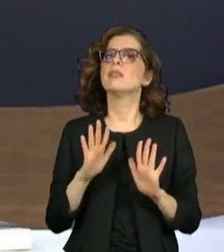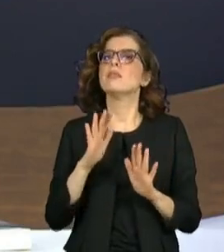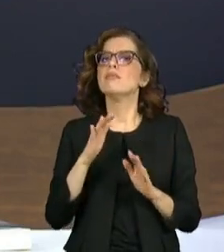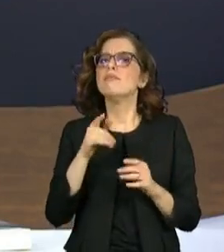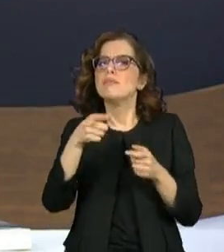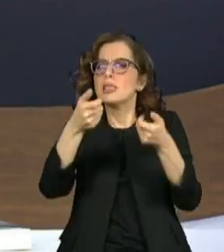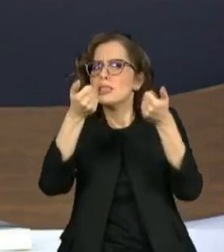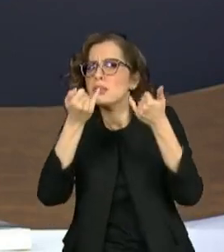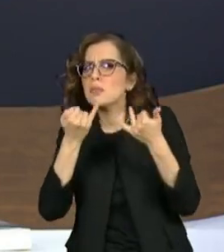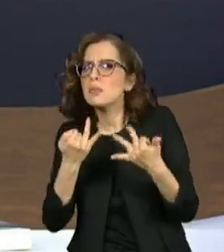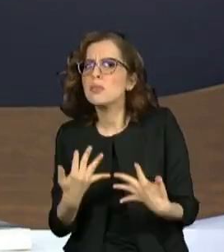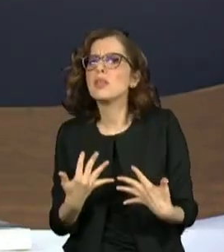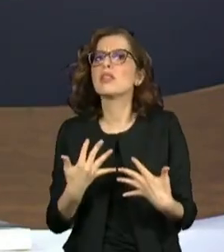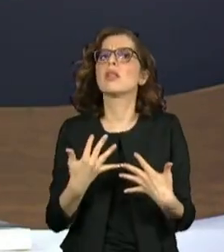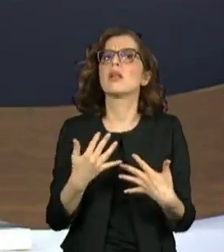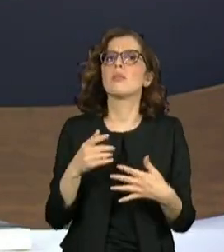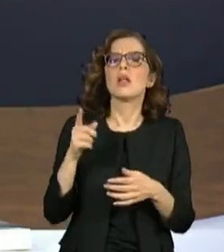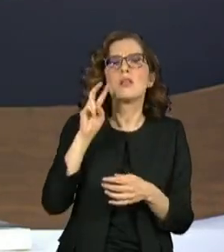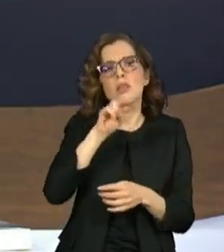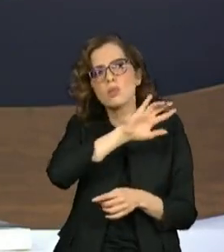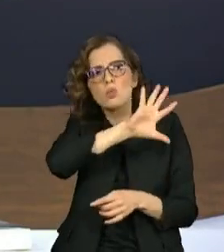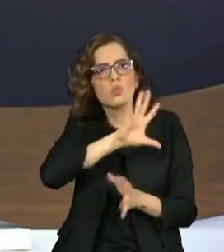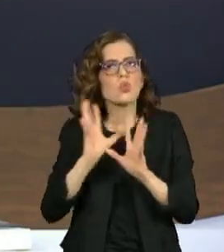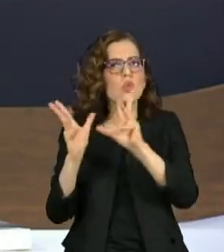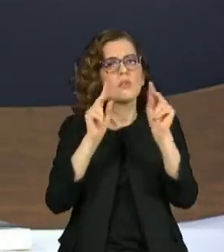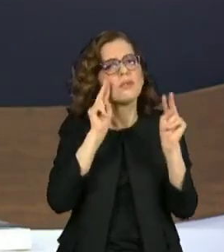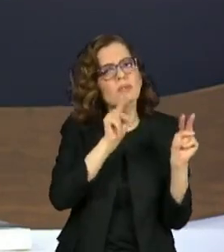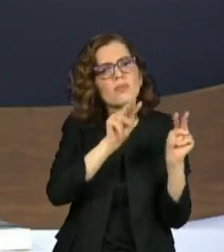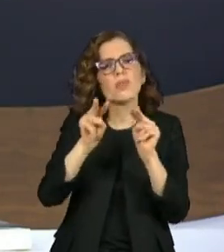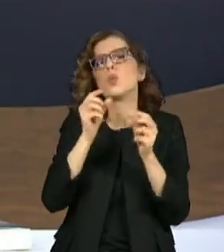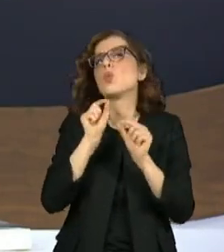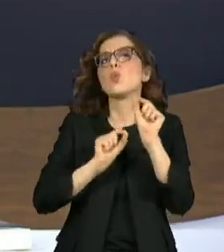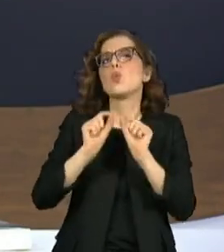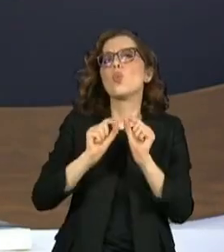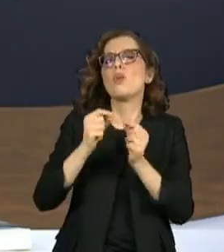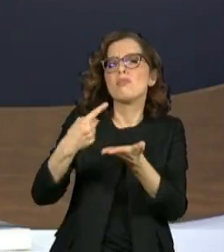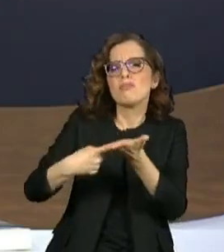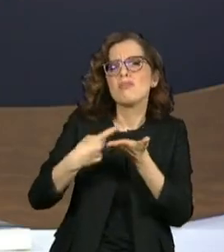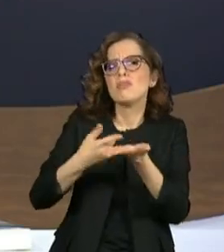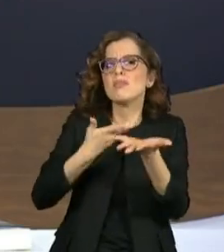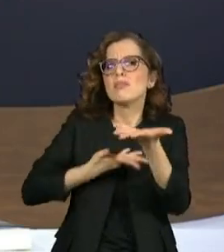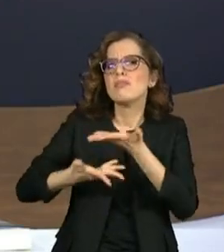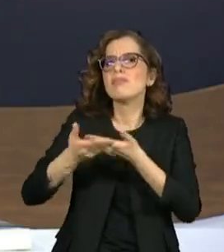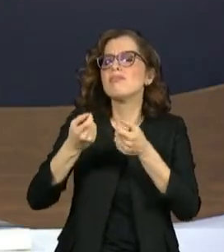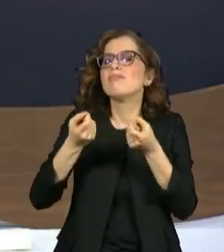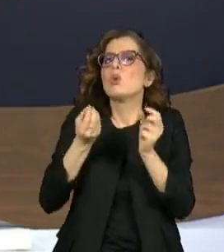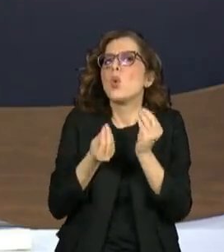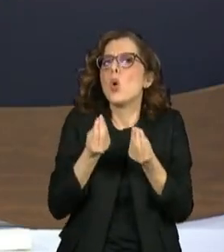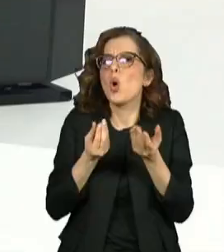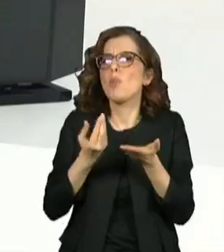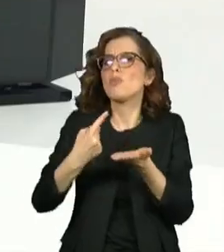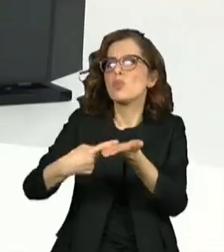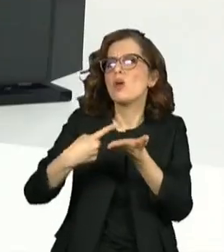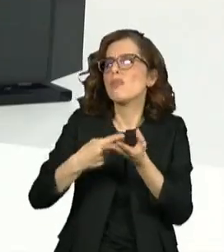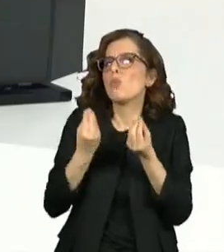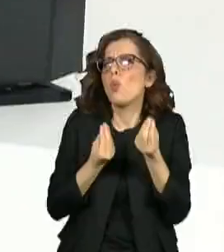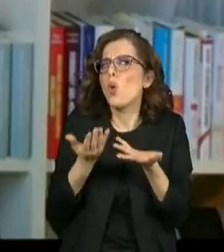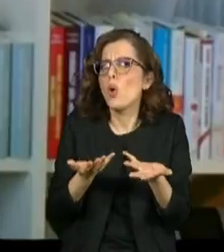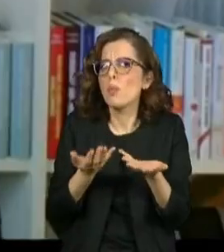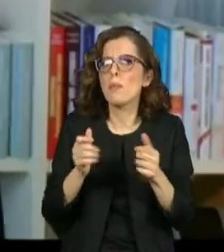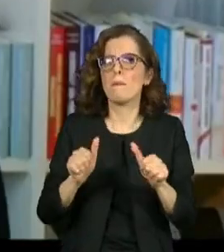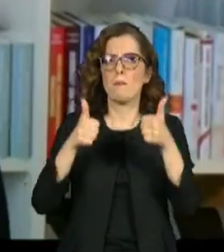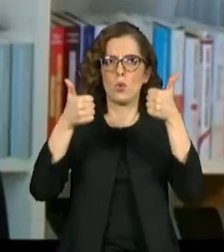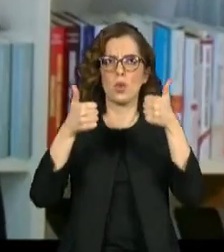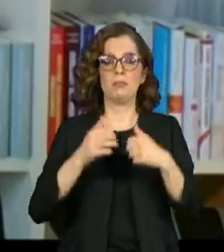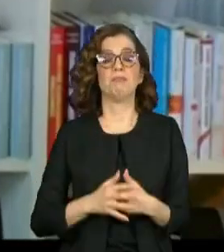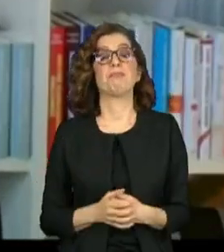você está falando e em que bases esse contrato social deveria ser repactuado, na sua opinião. So